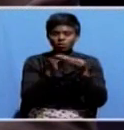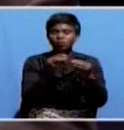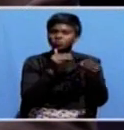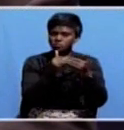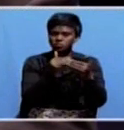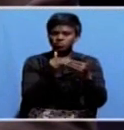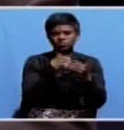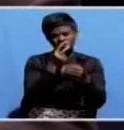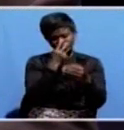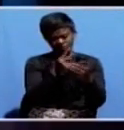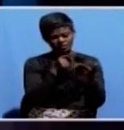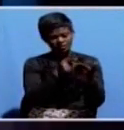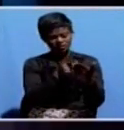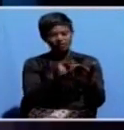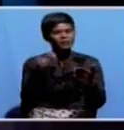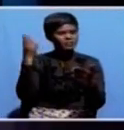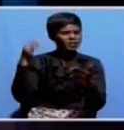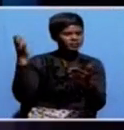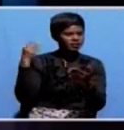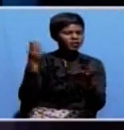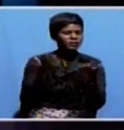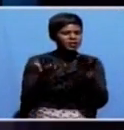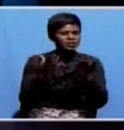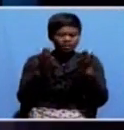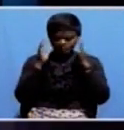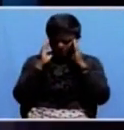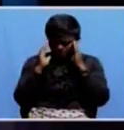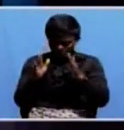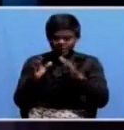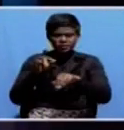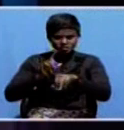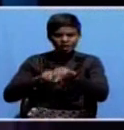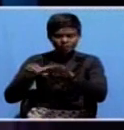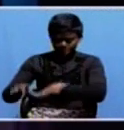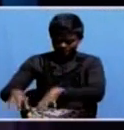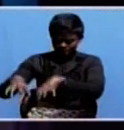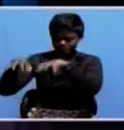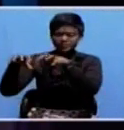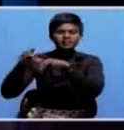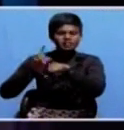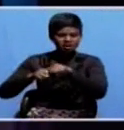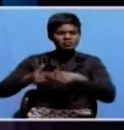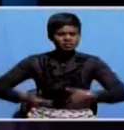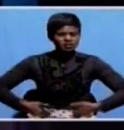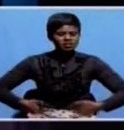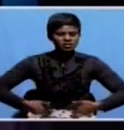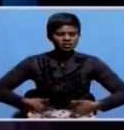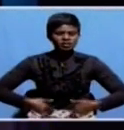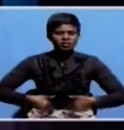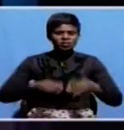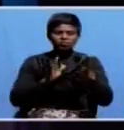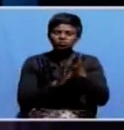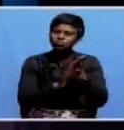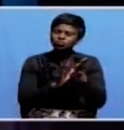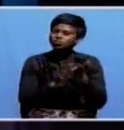to look back and specifically focus maybe on the childhood period, yes, I mean, the teenage period when, yes, when you were at school. What